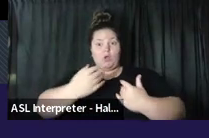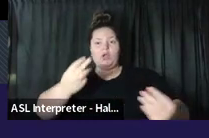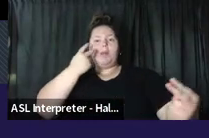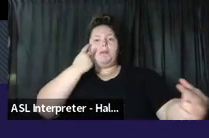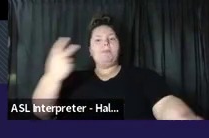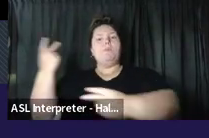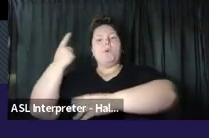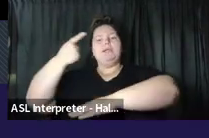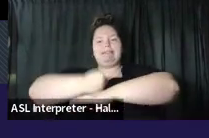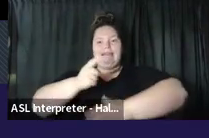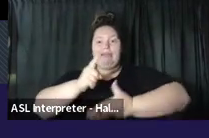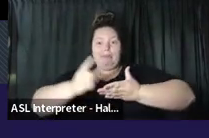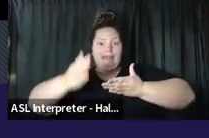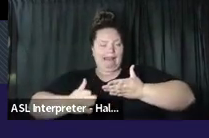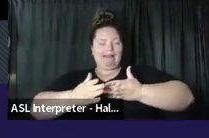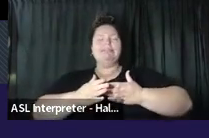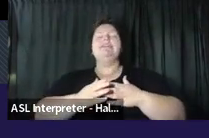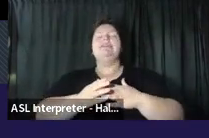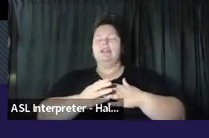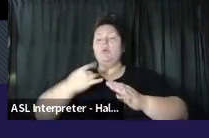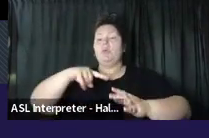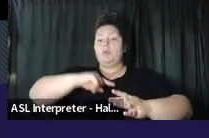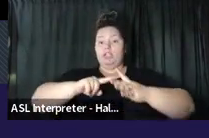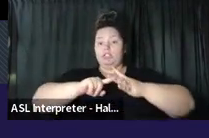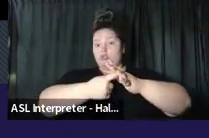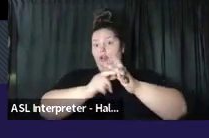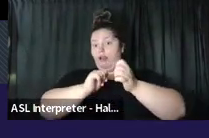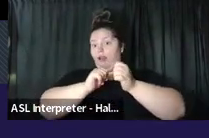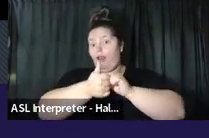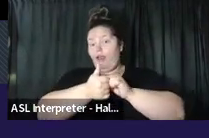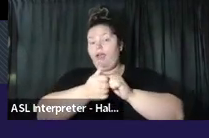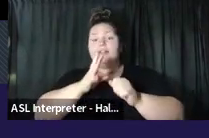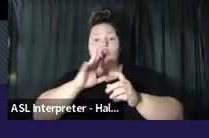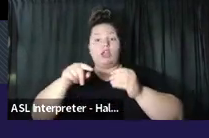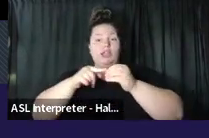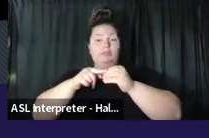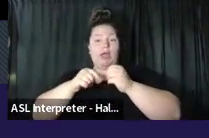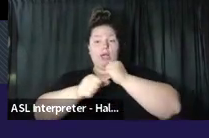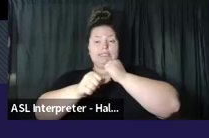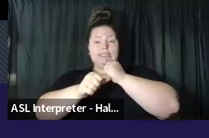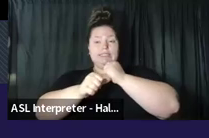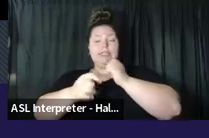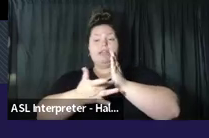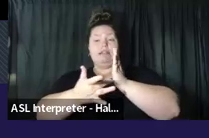Day weekend. We are gonna kick off today by talking about assistive technology for travel.